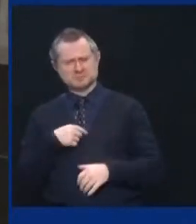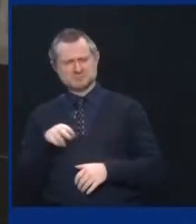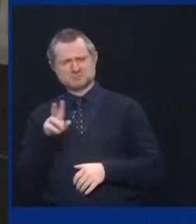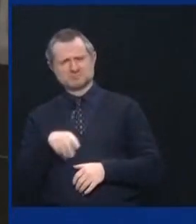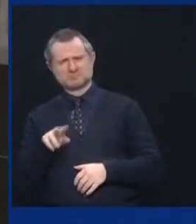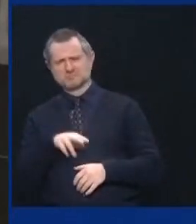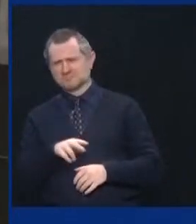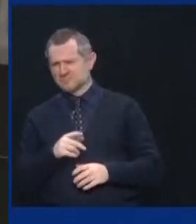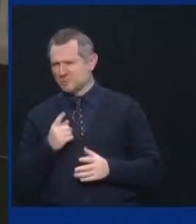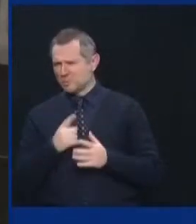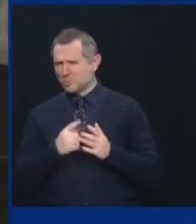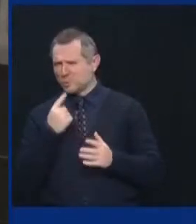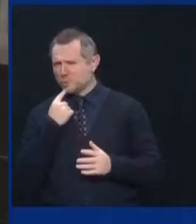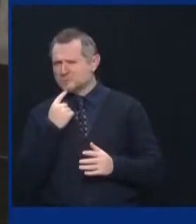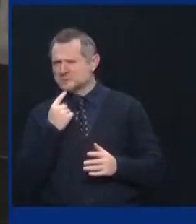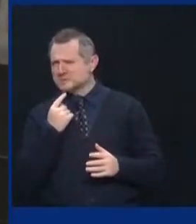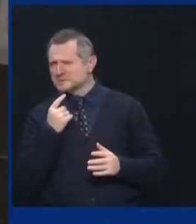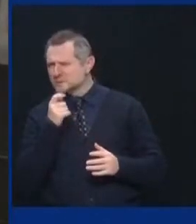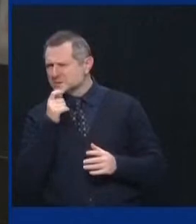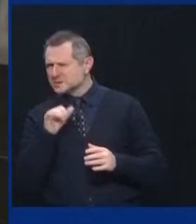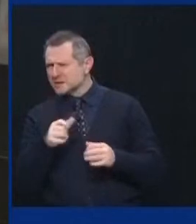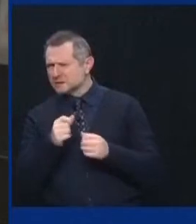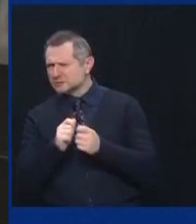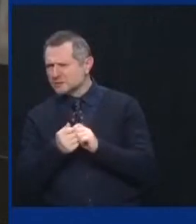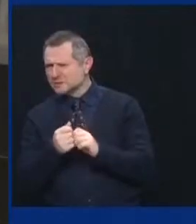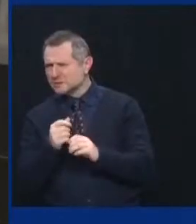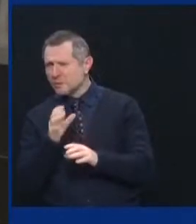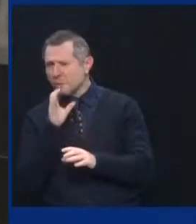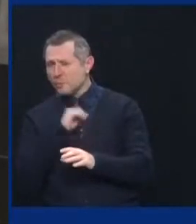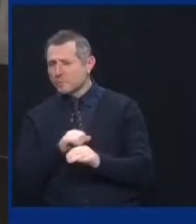those still impacted by the prior metrics?